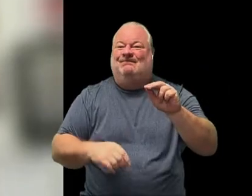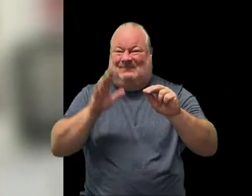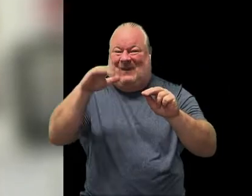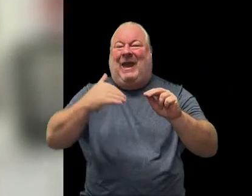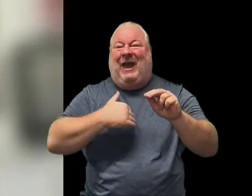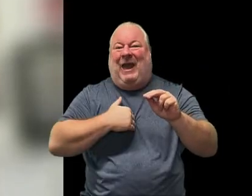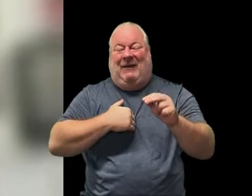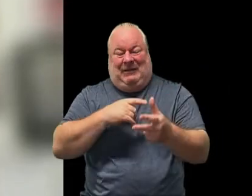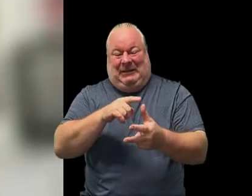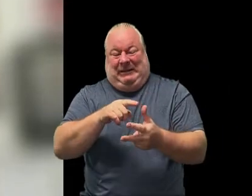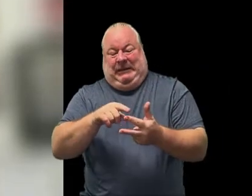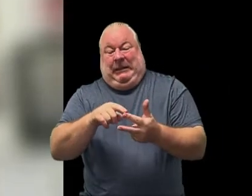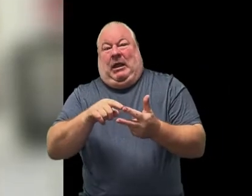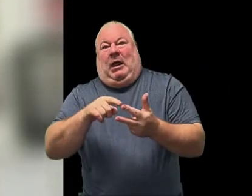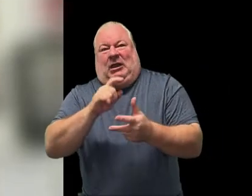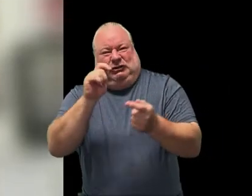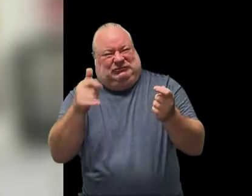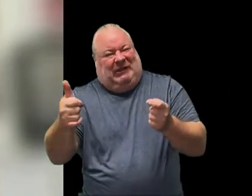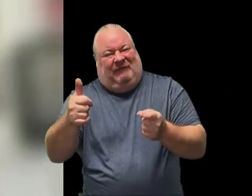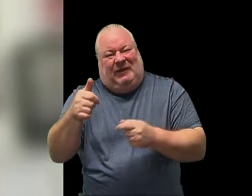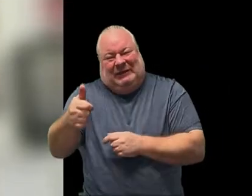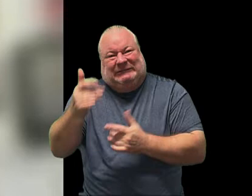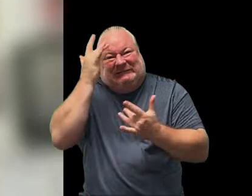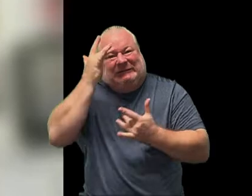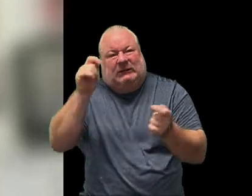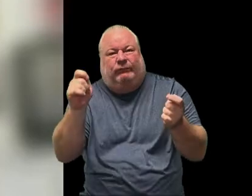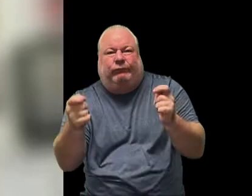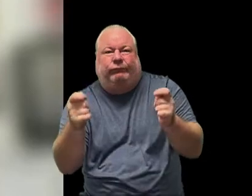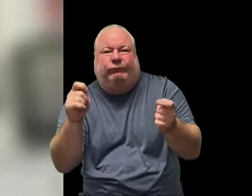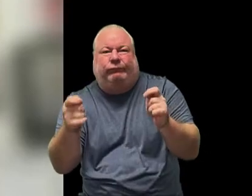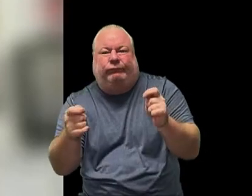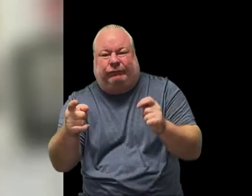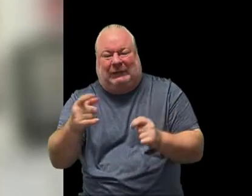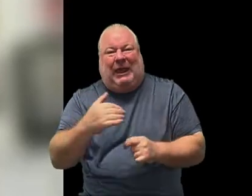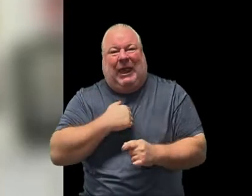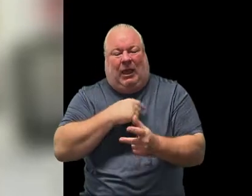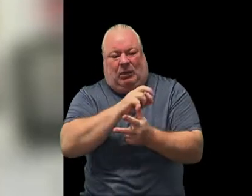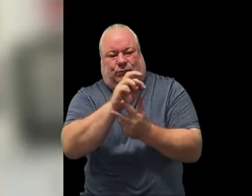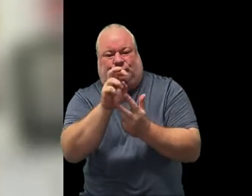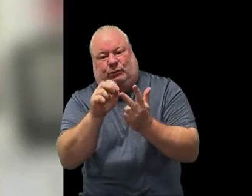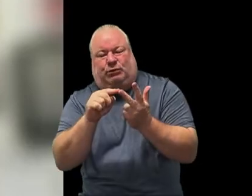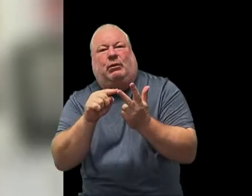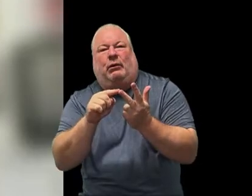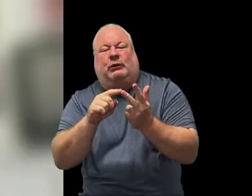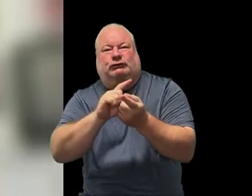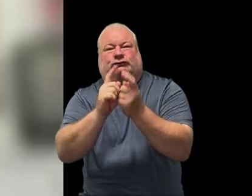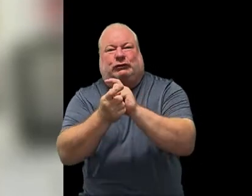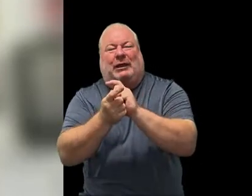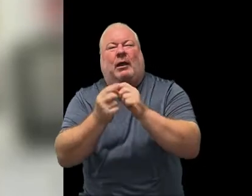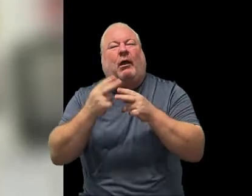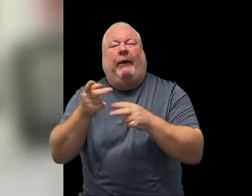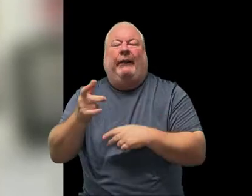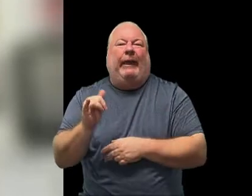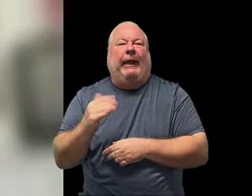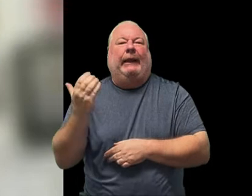there is a different variant, a different type, a cousin, think about it, a cousin to COVID that